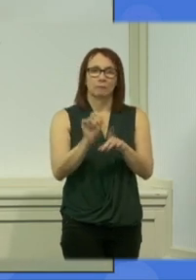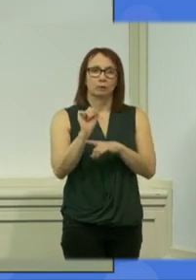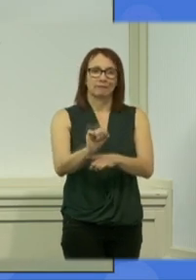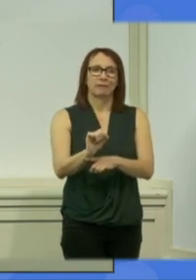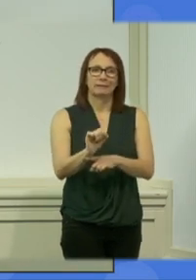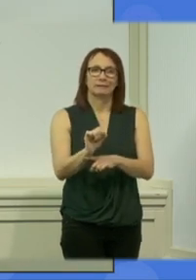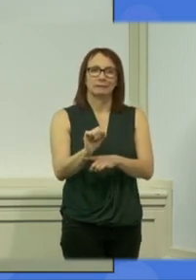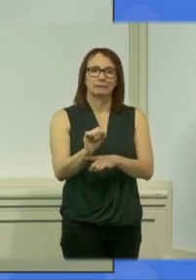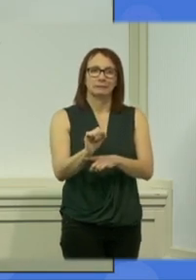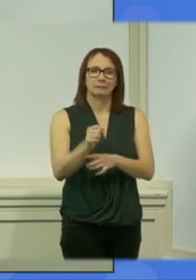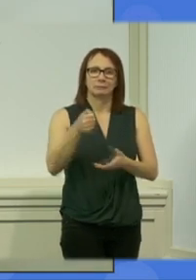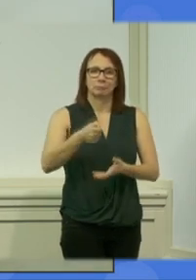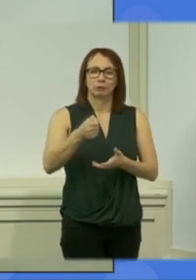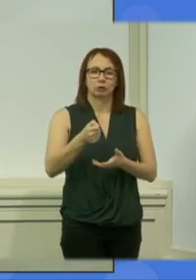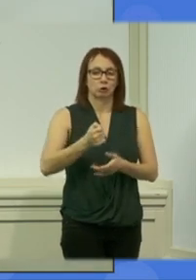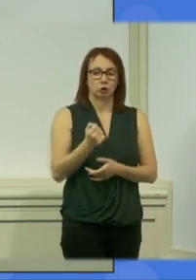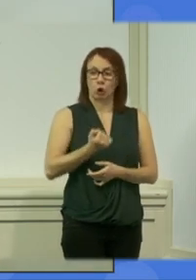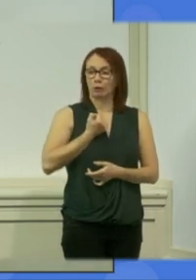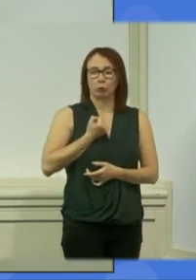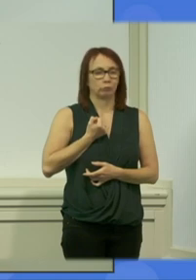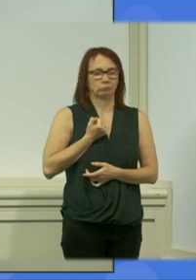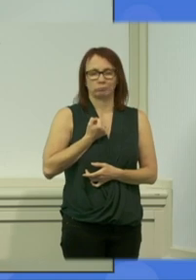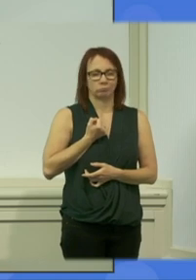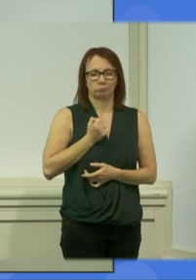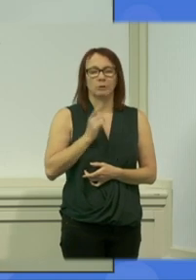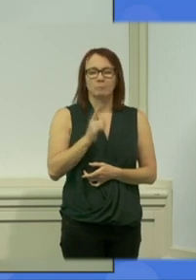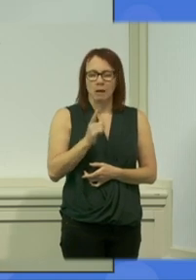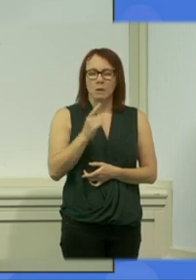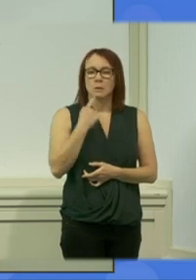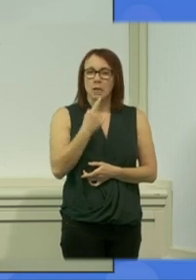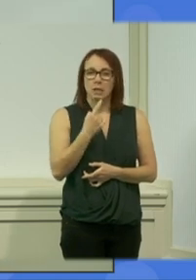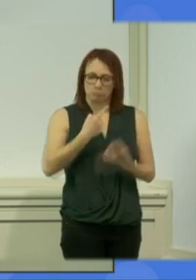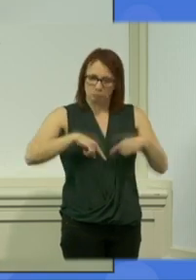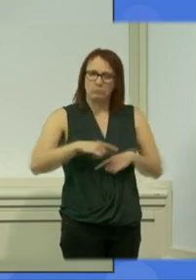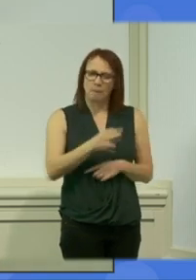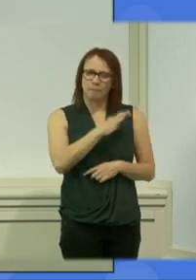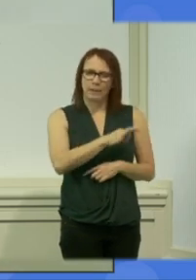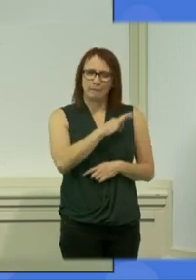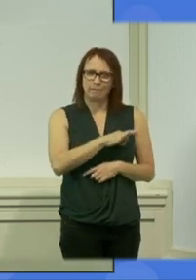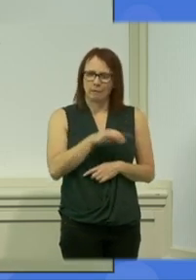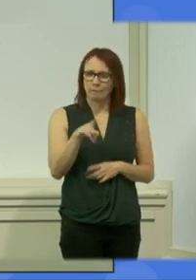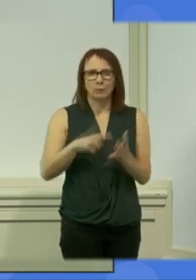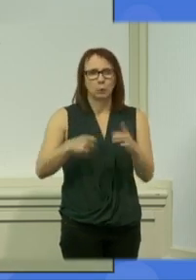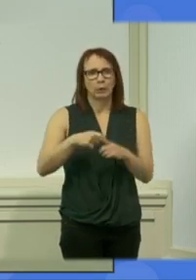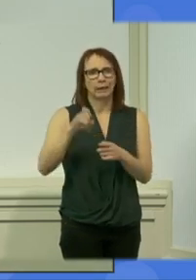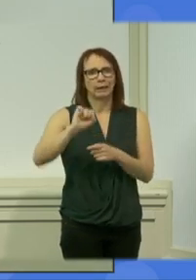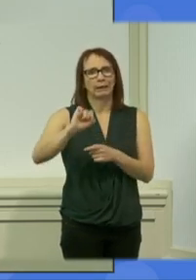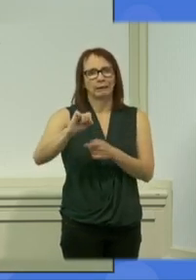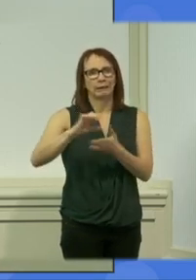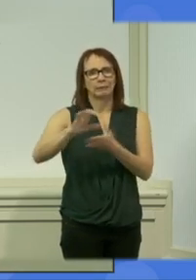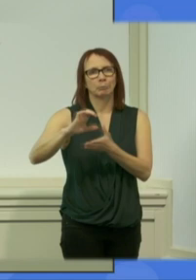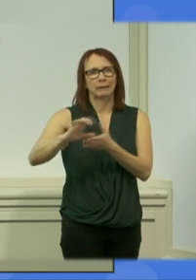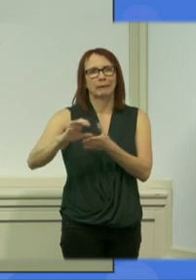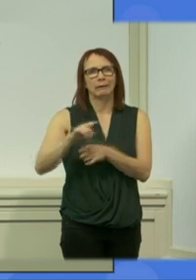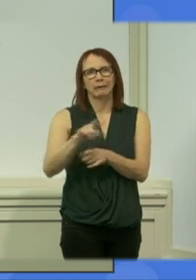its own defence budget, but it's deemed to benefit from the defence spending which happens for